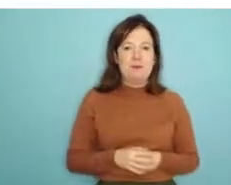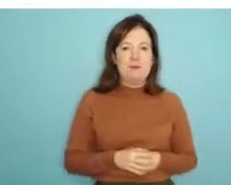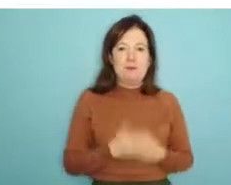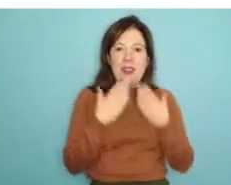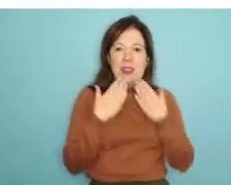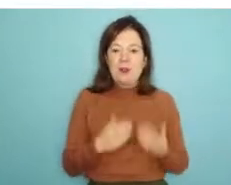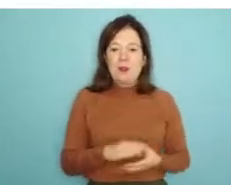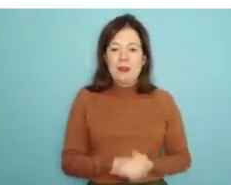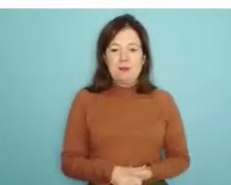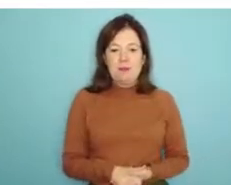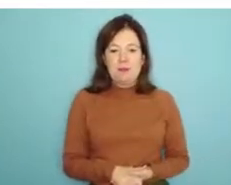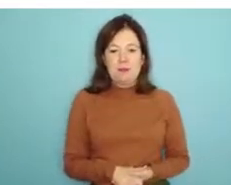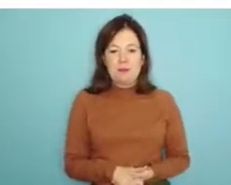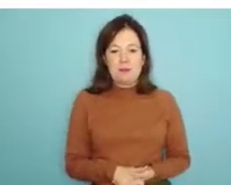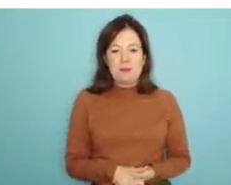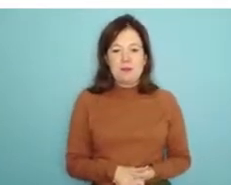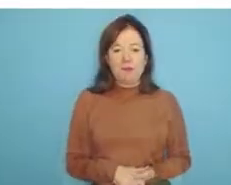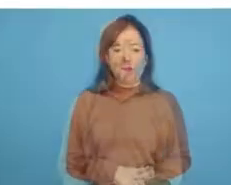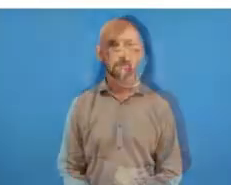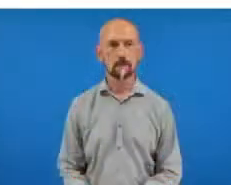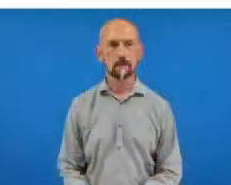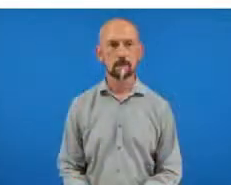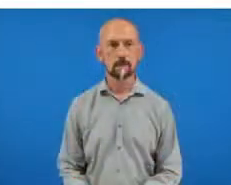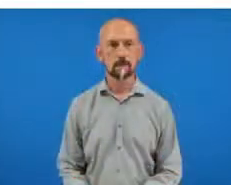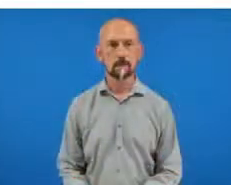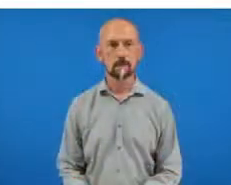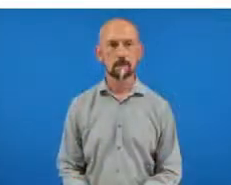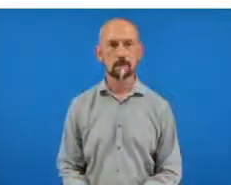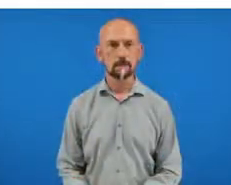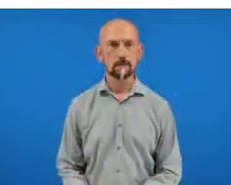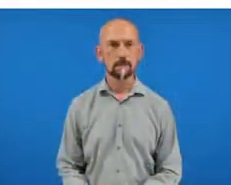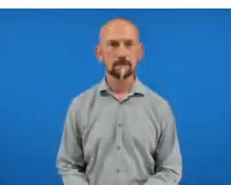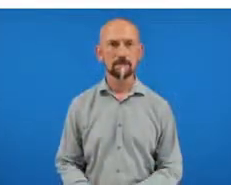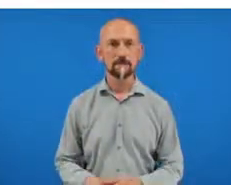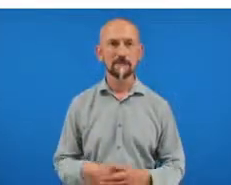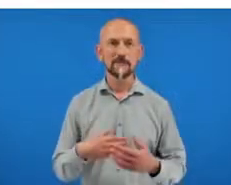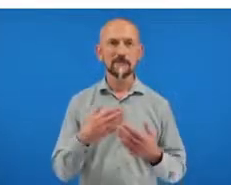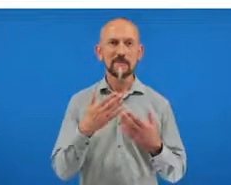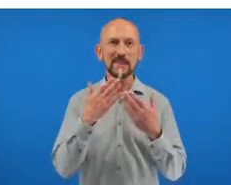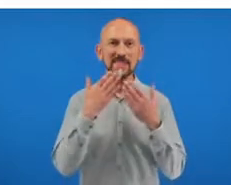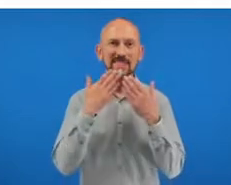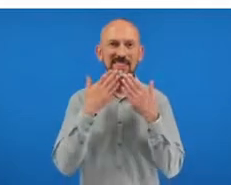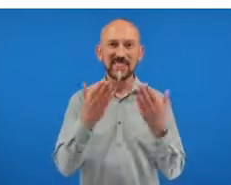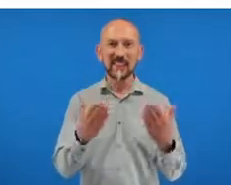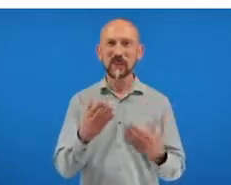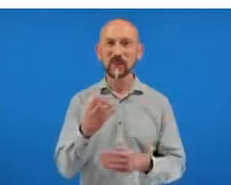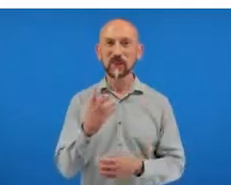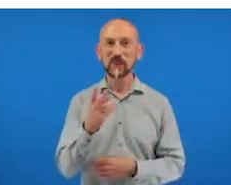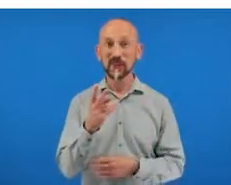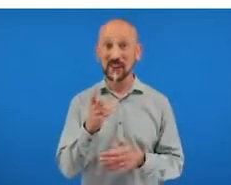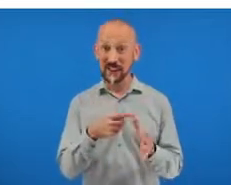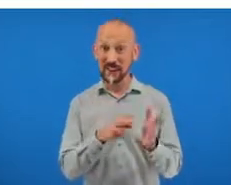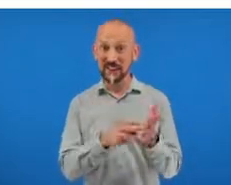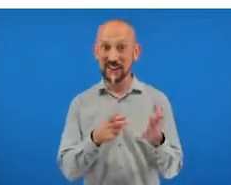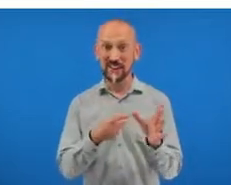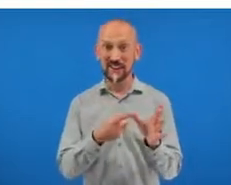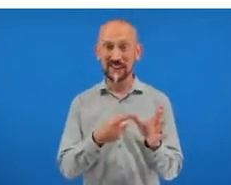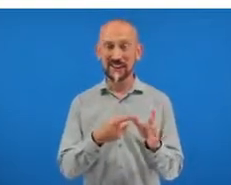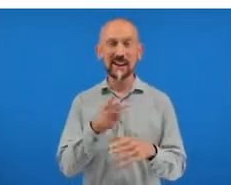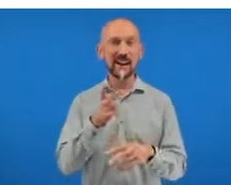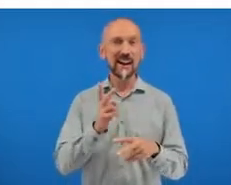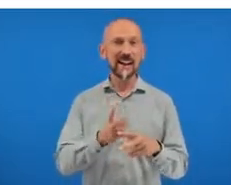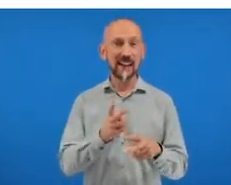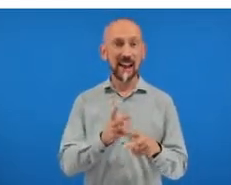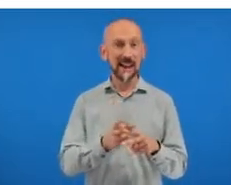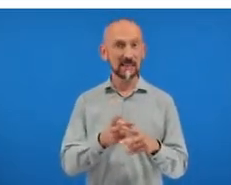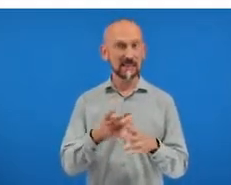Thank you again, Anna. Just again, another call for action. The two things I take away are that option of